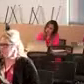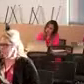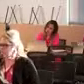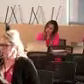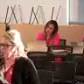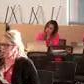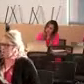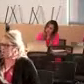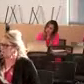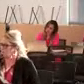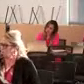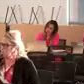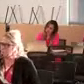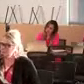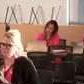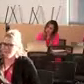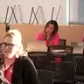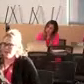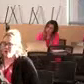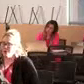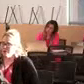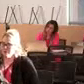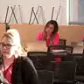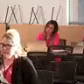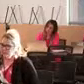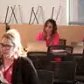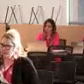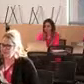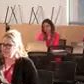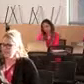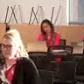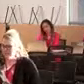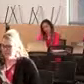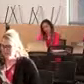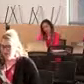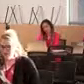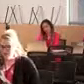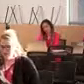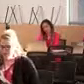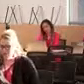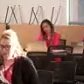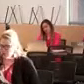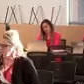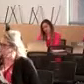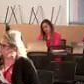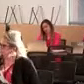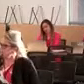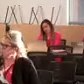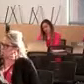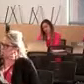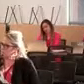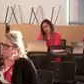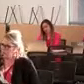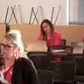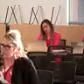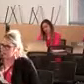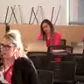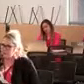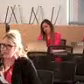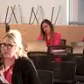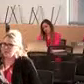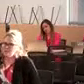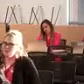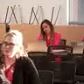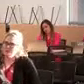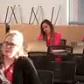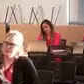of our evolving students, our evolving student needs, and then also the long-term sustainability of our program.